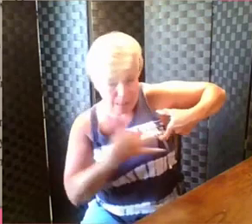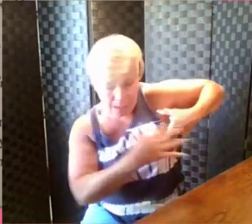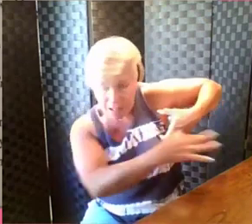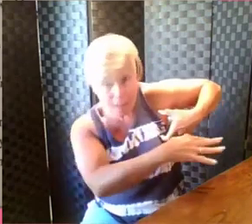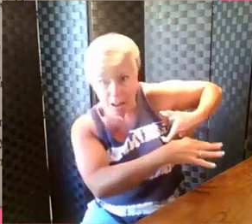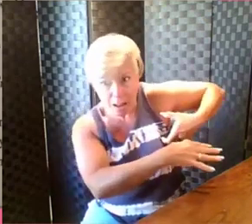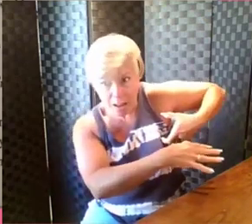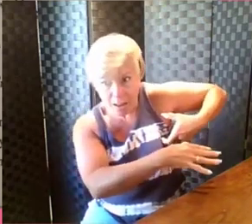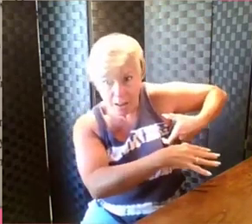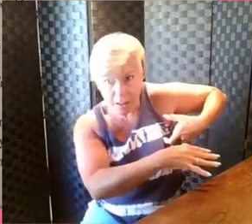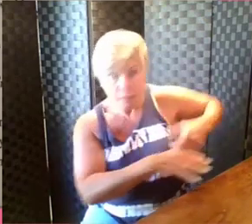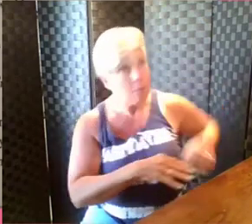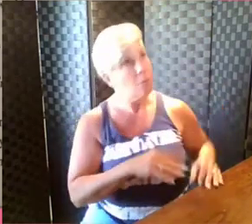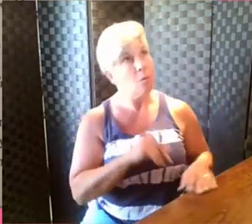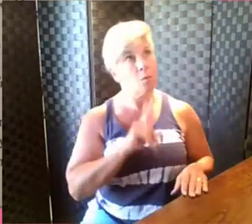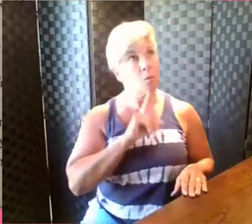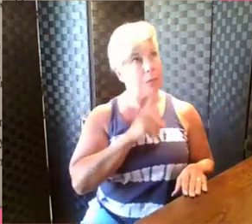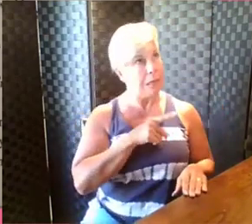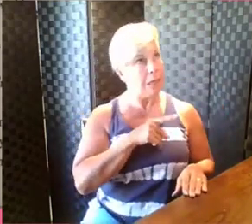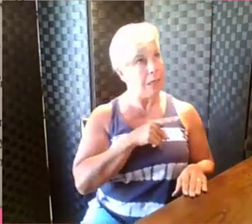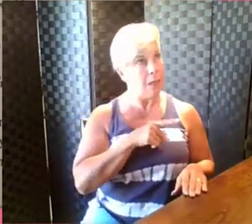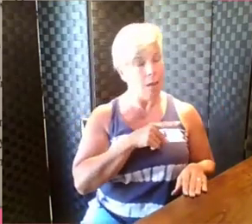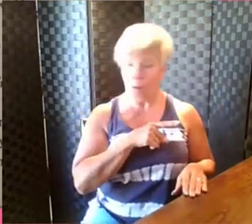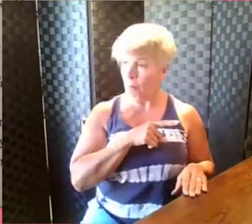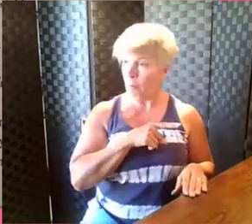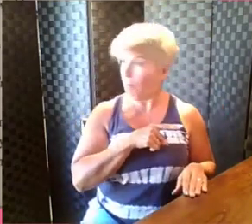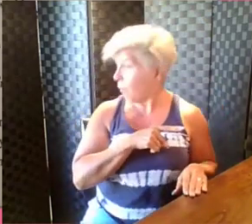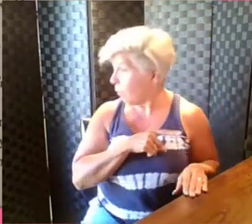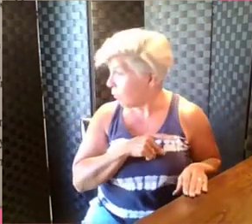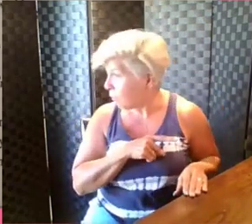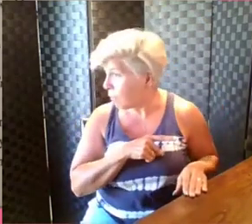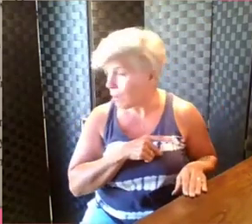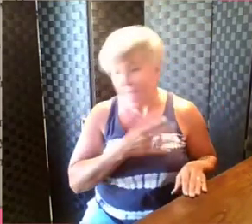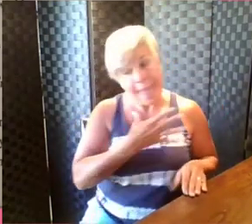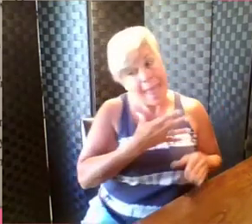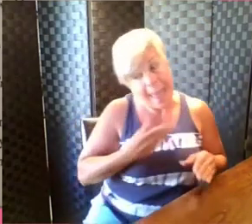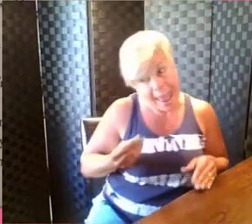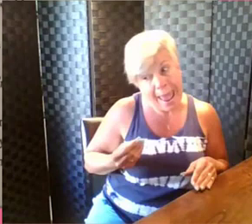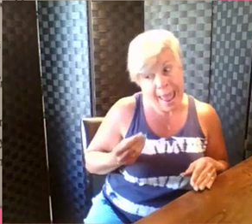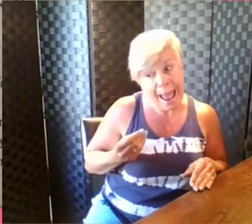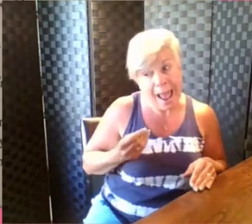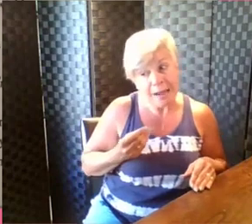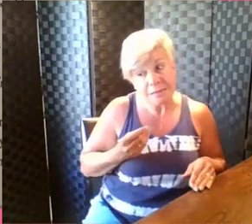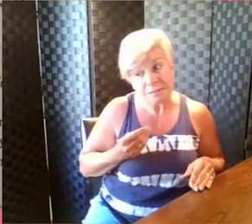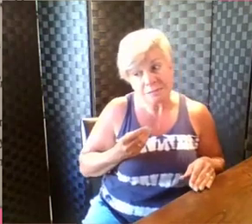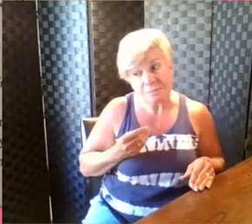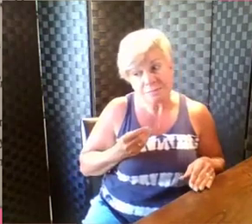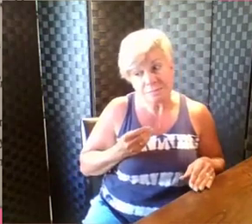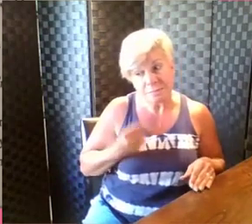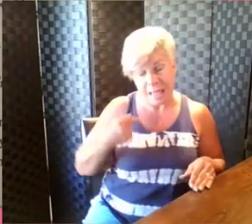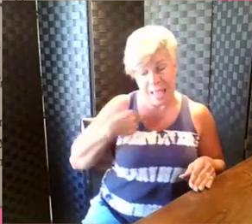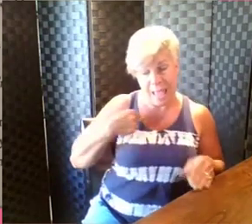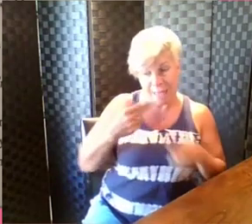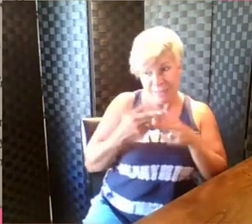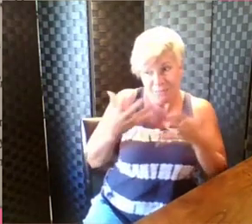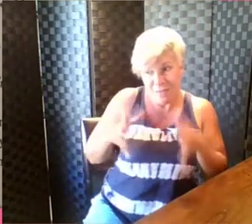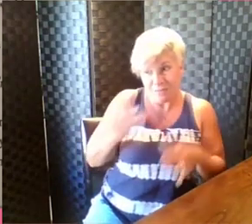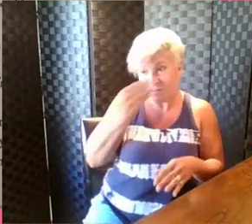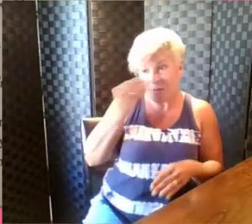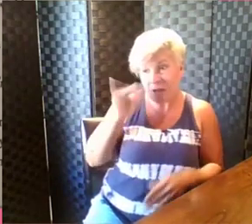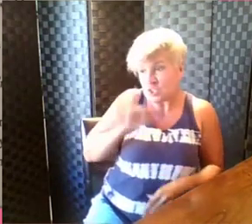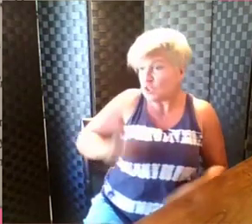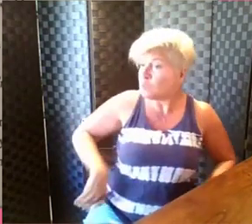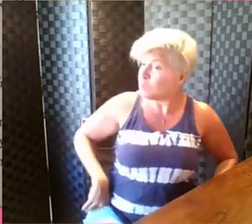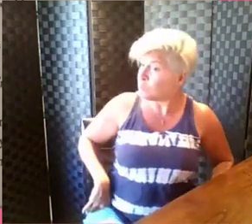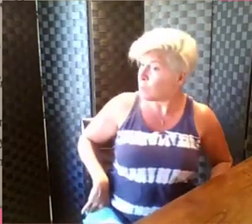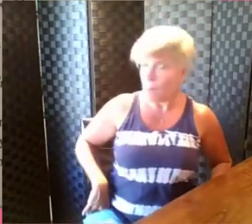Twinkle. "It would," said Rita, pointing. "And," said Mrs. Twinkle, "I'm named after a flower